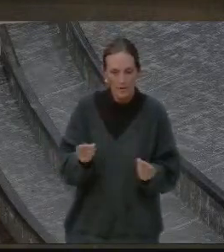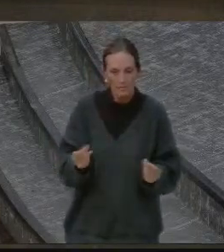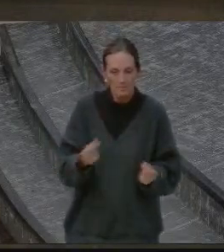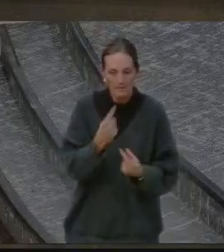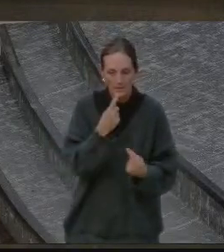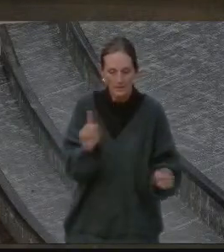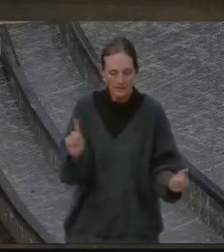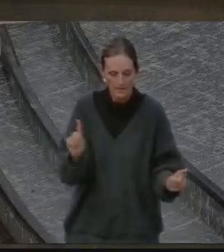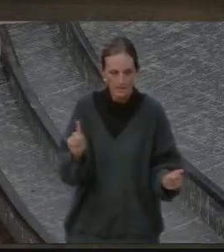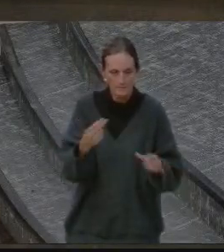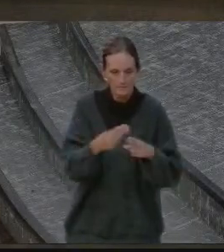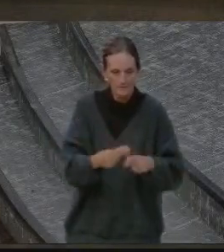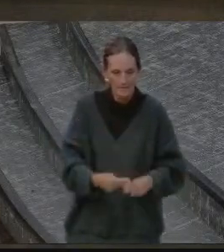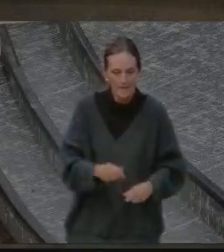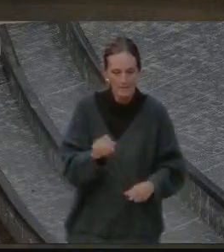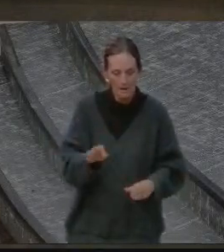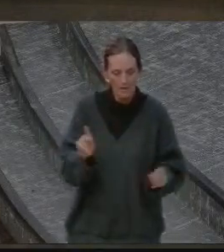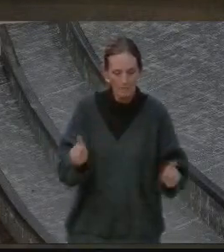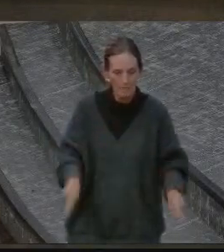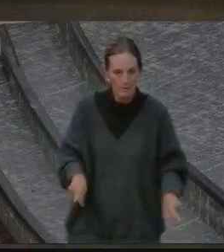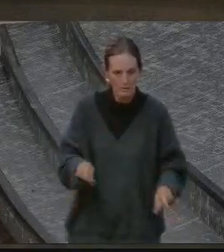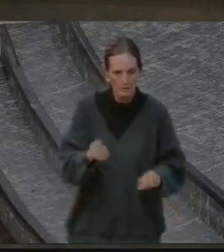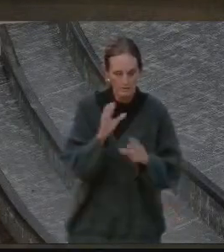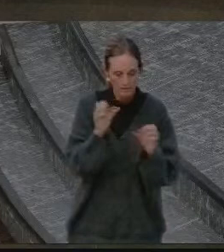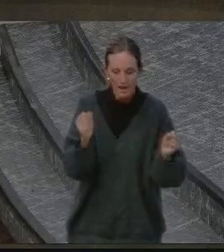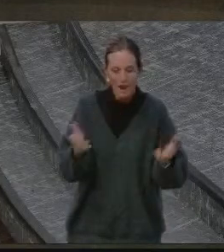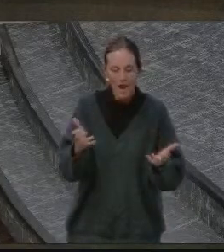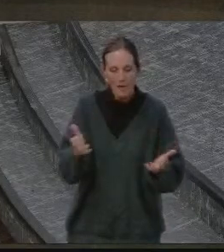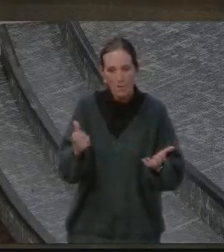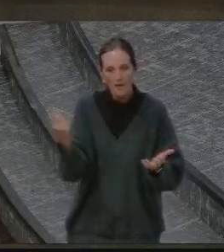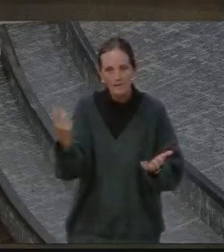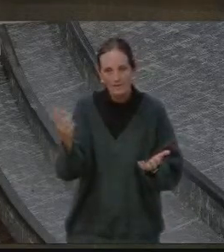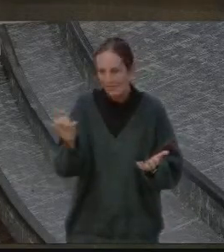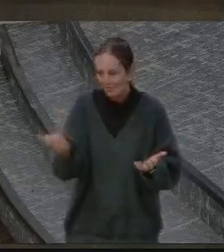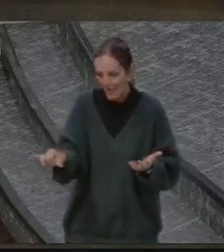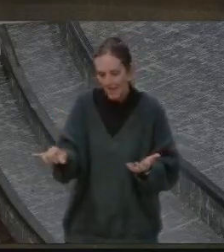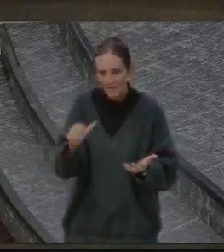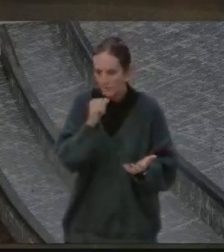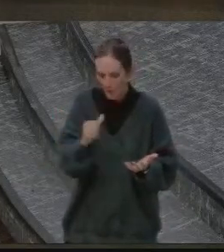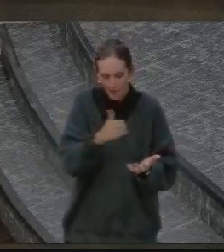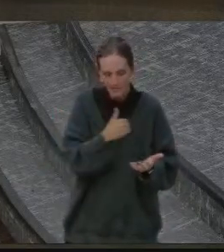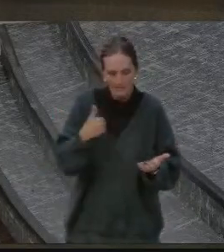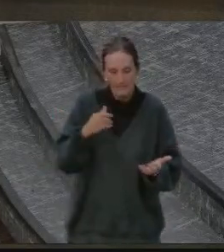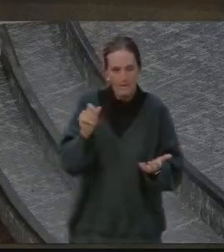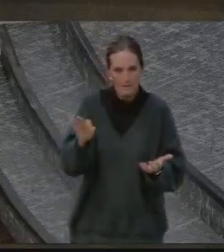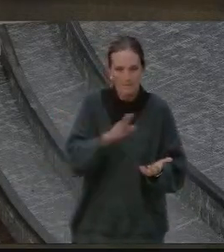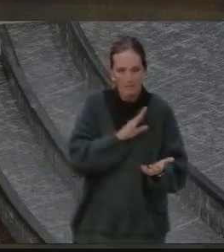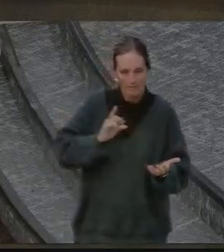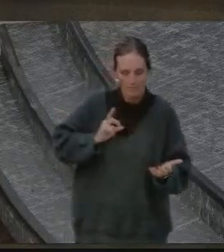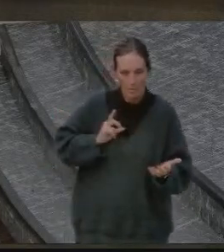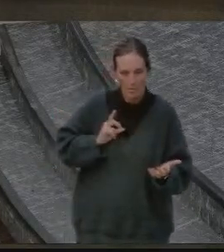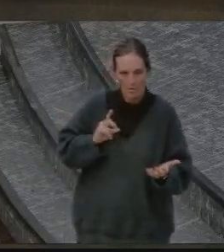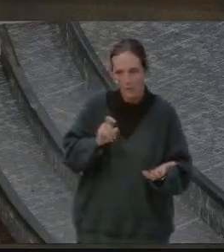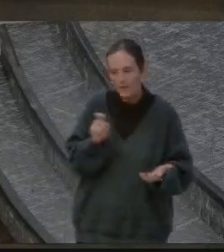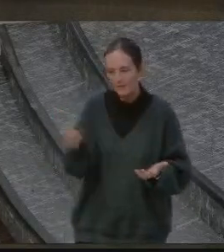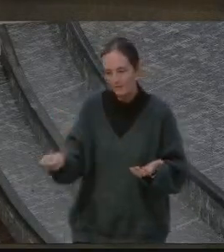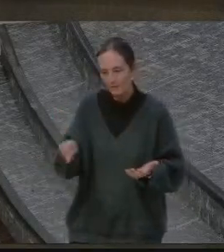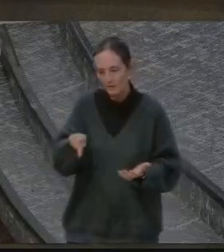nominated for president. I would like for that to be someone not a member of the board, and let it go to our parliamentarian.